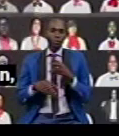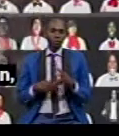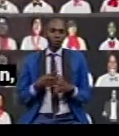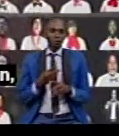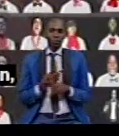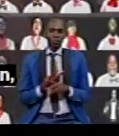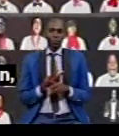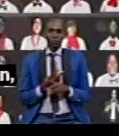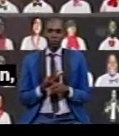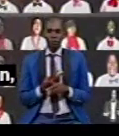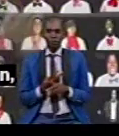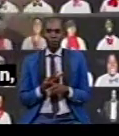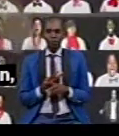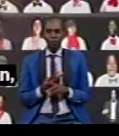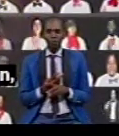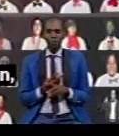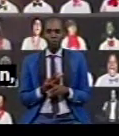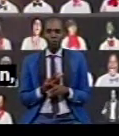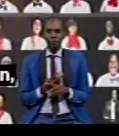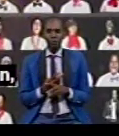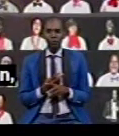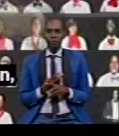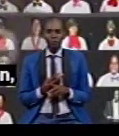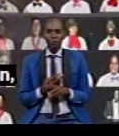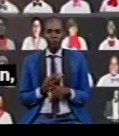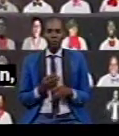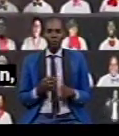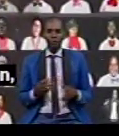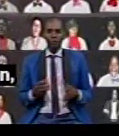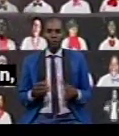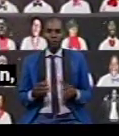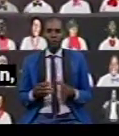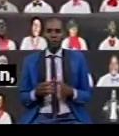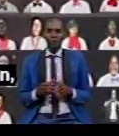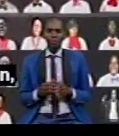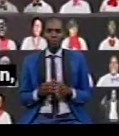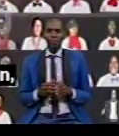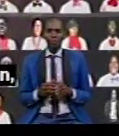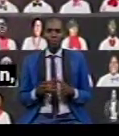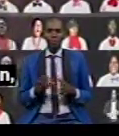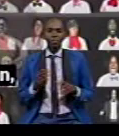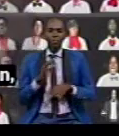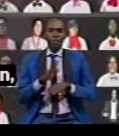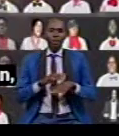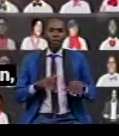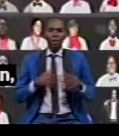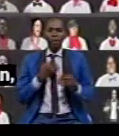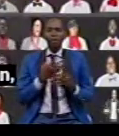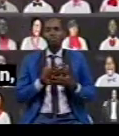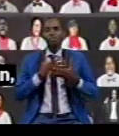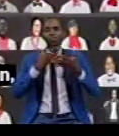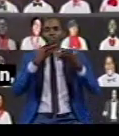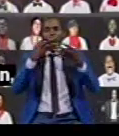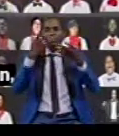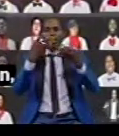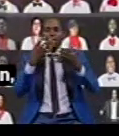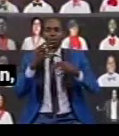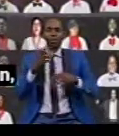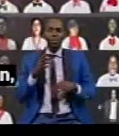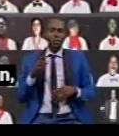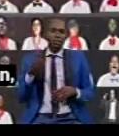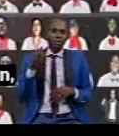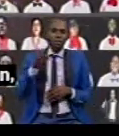Savior to come unto me and forgive me and cleanse me. Then he comes, he's